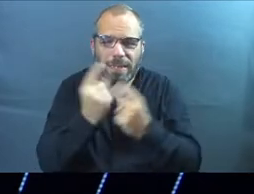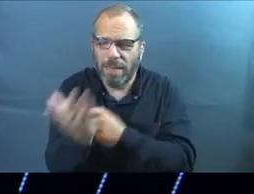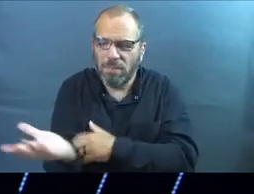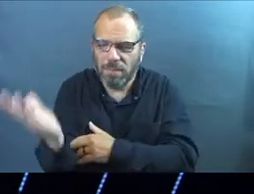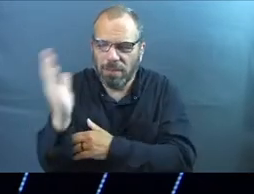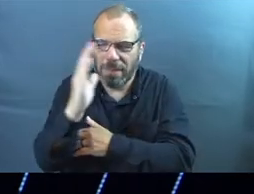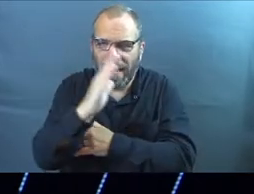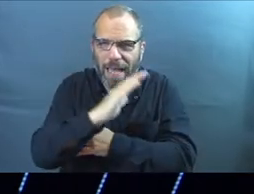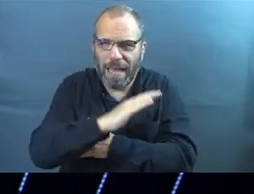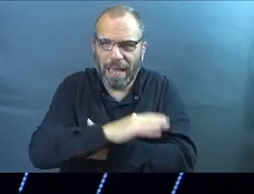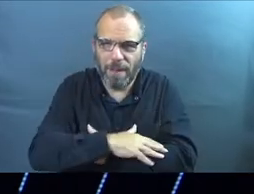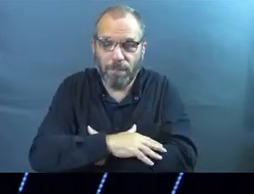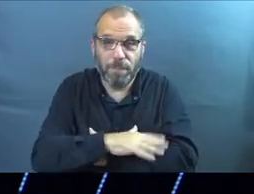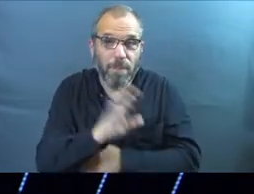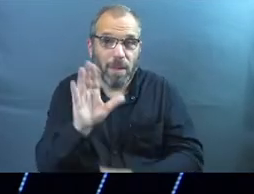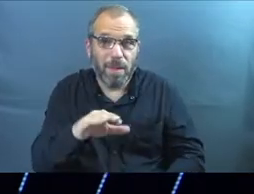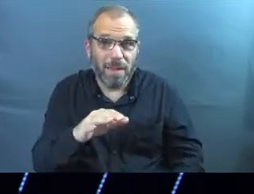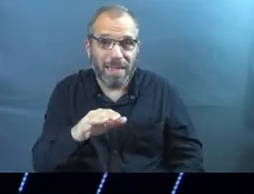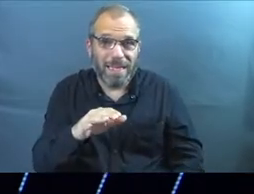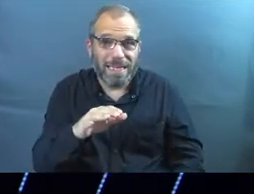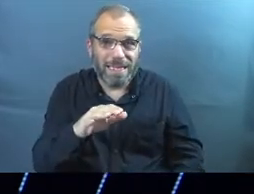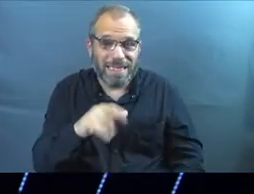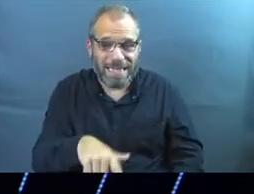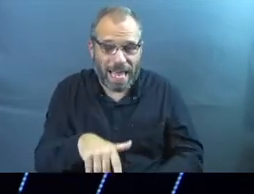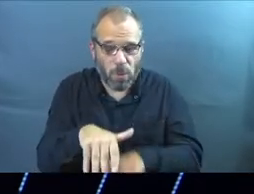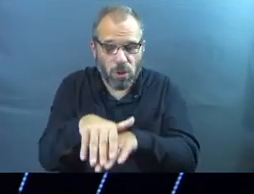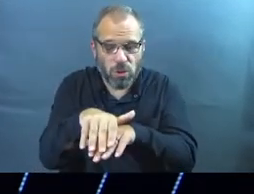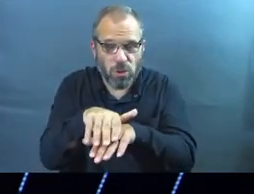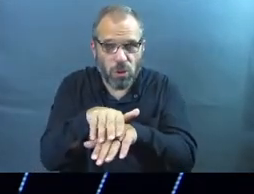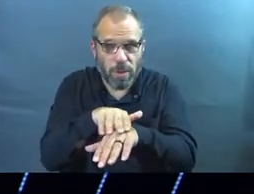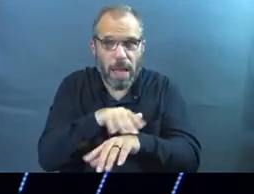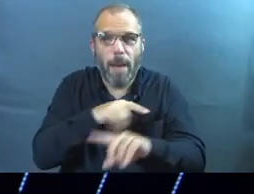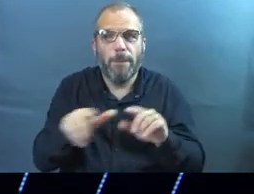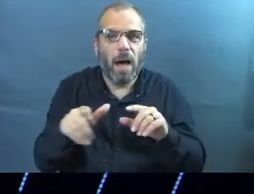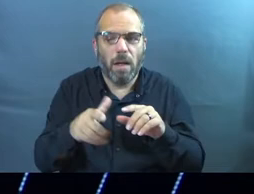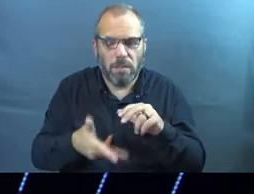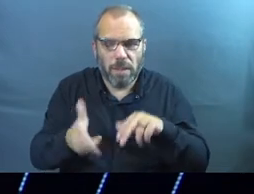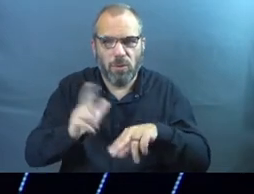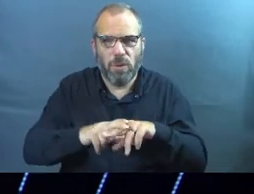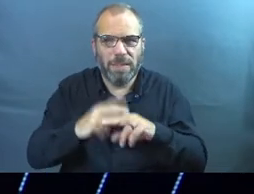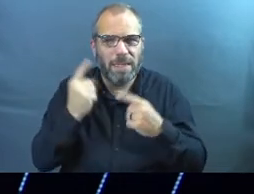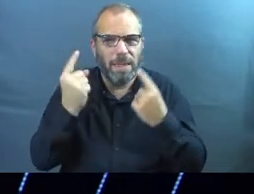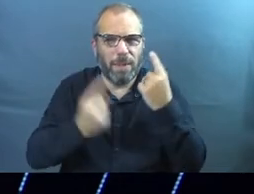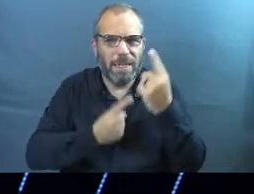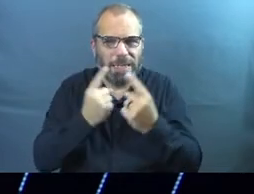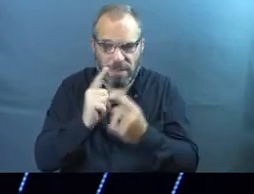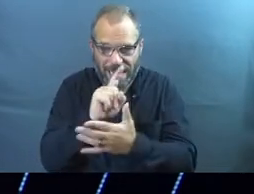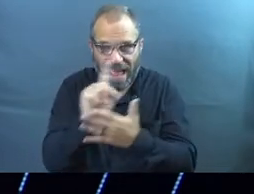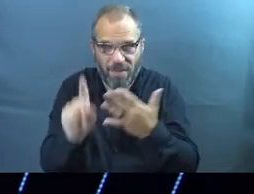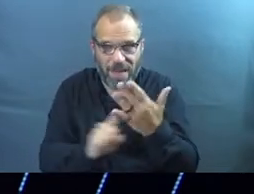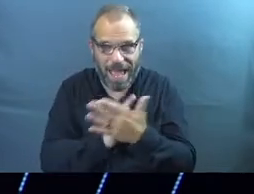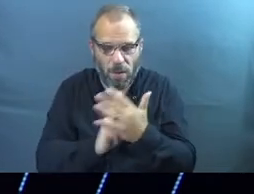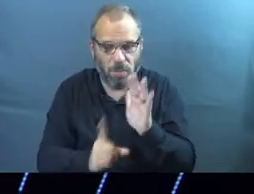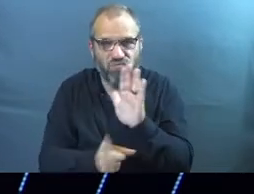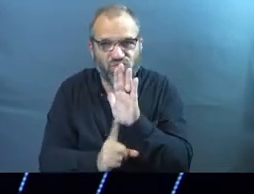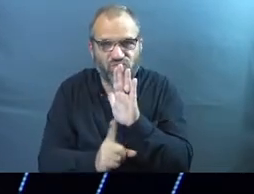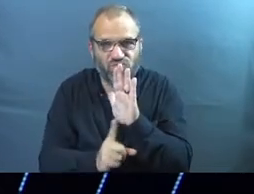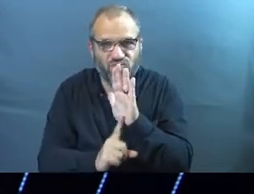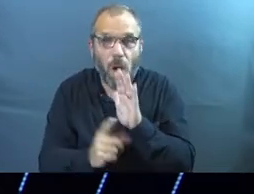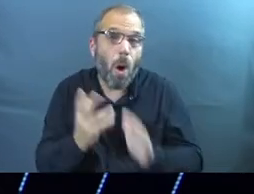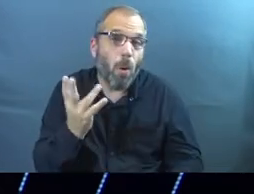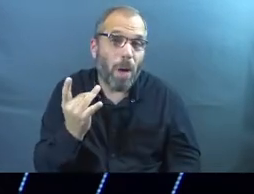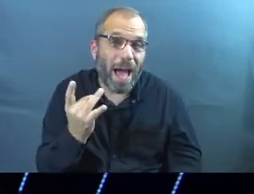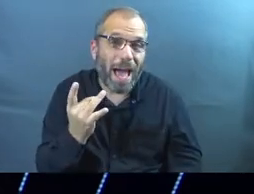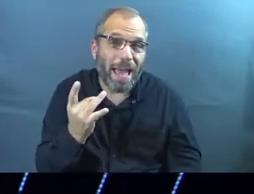moment. So do you see how they were slowing down the content, but they were increasing the meditation? Because it's